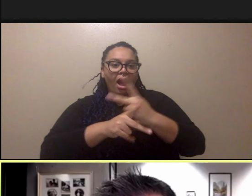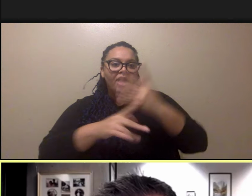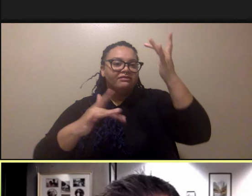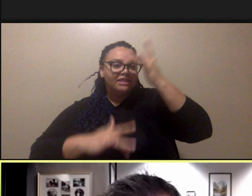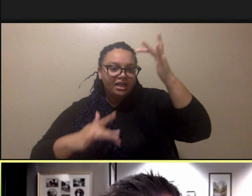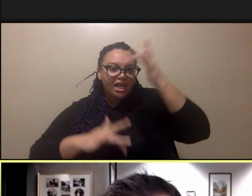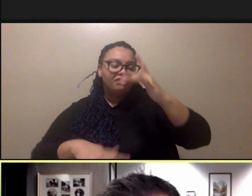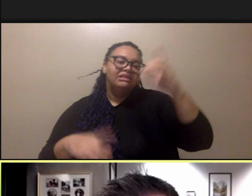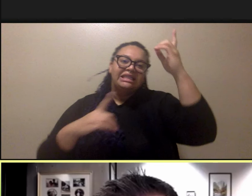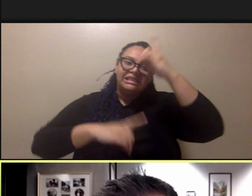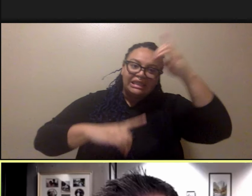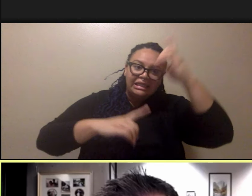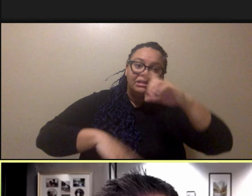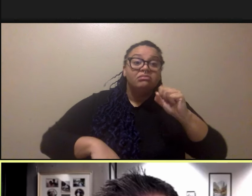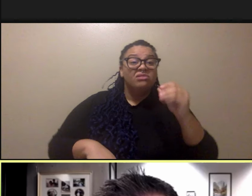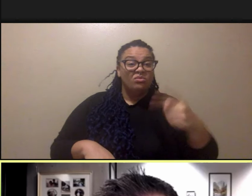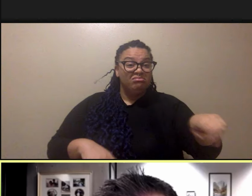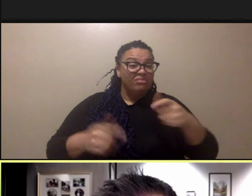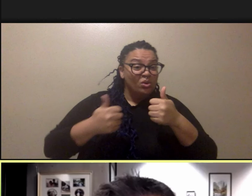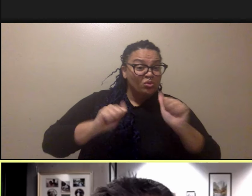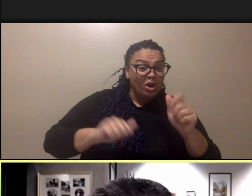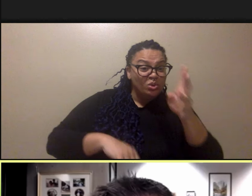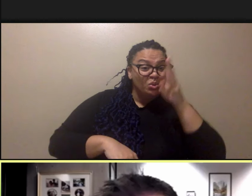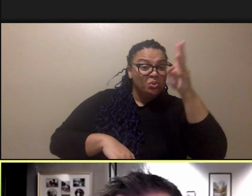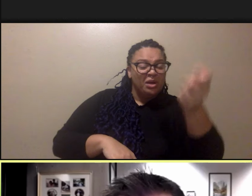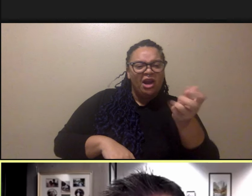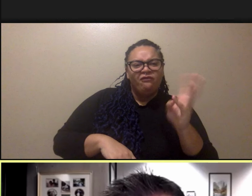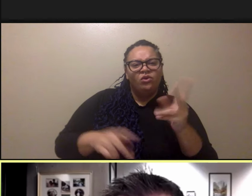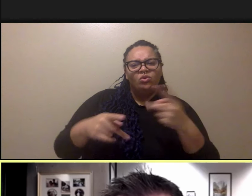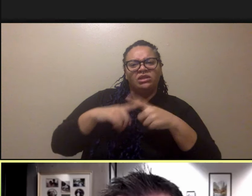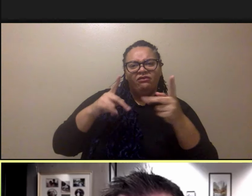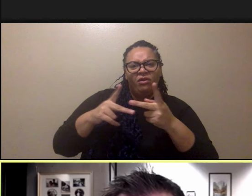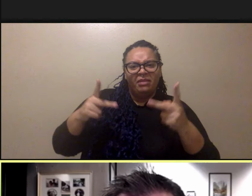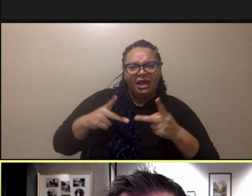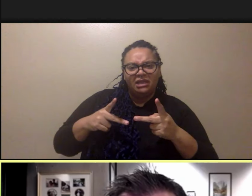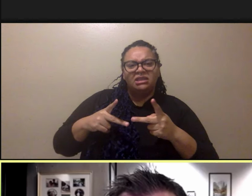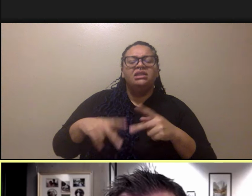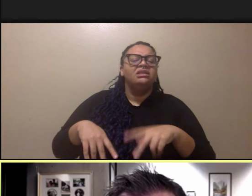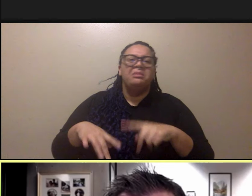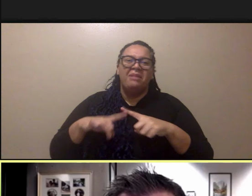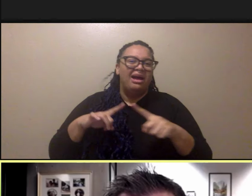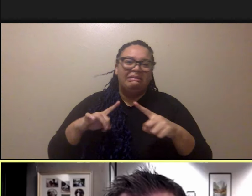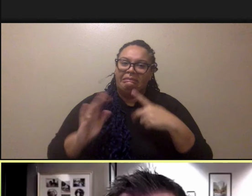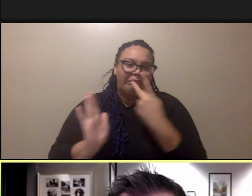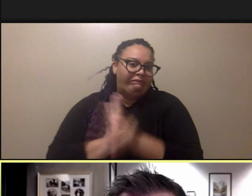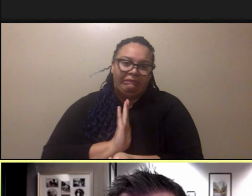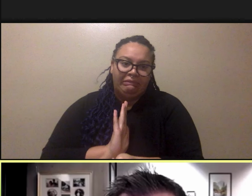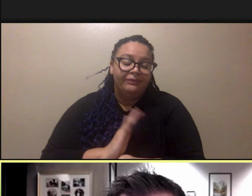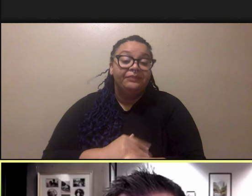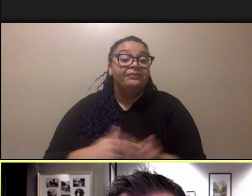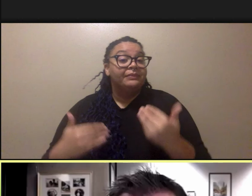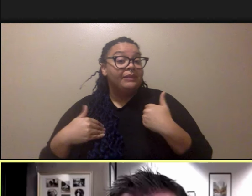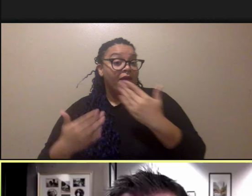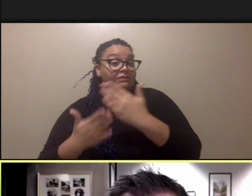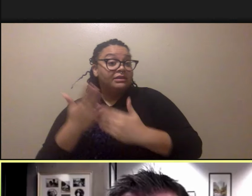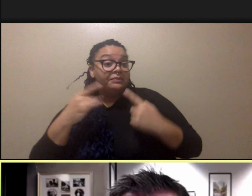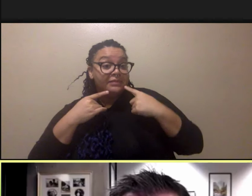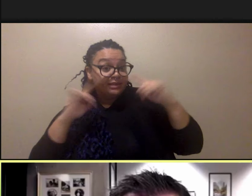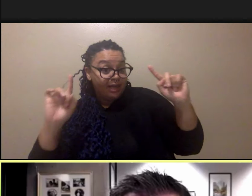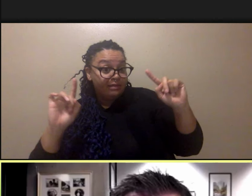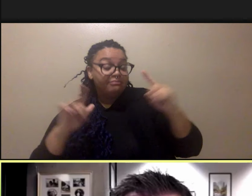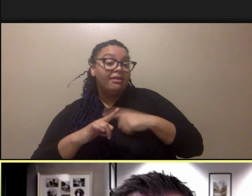did try to create a couple colonies, and they failed badly. Where they did have some success, and then the Spanish after them, were